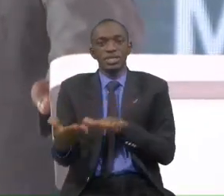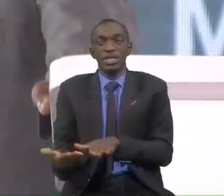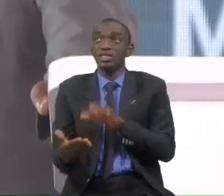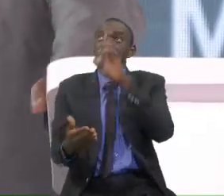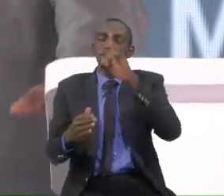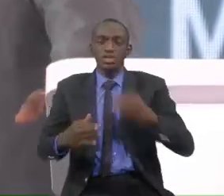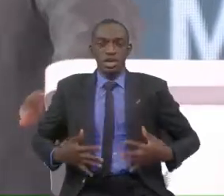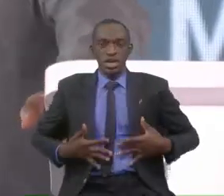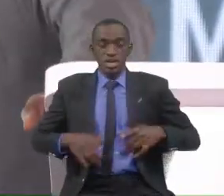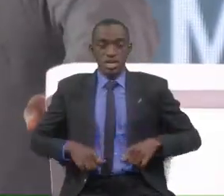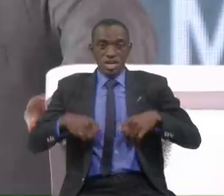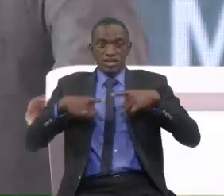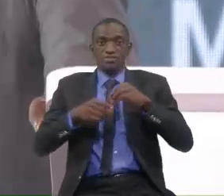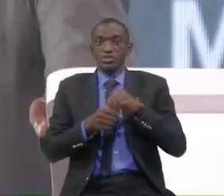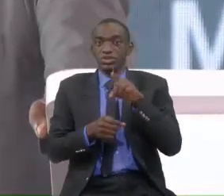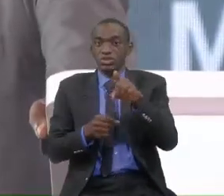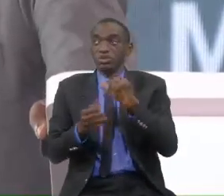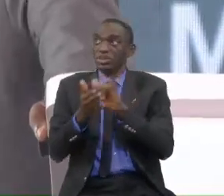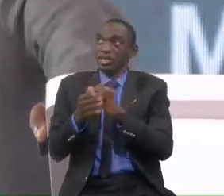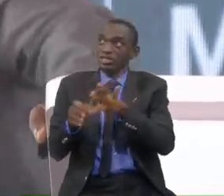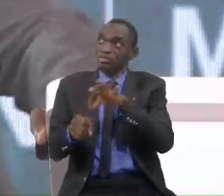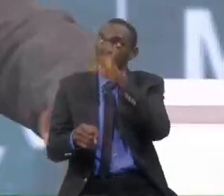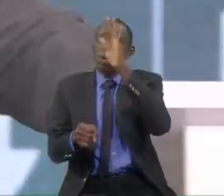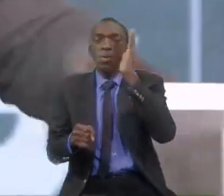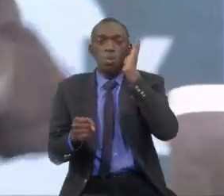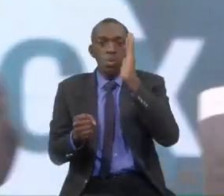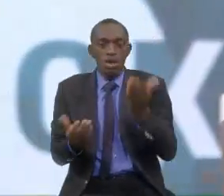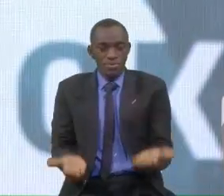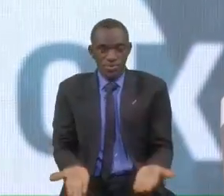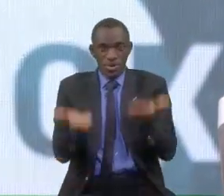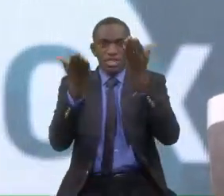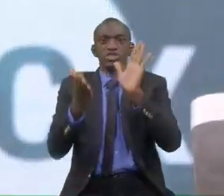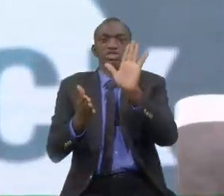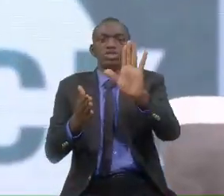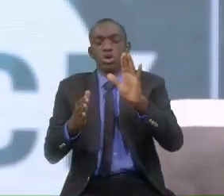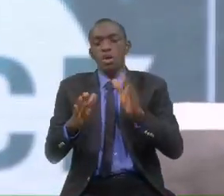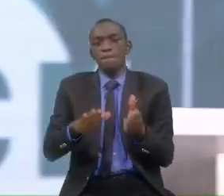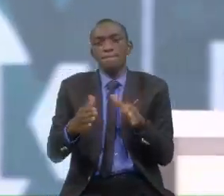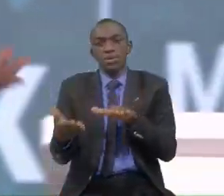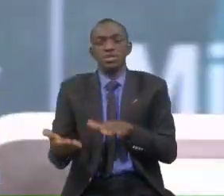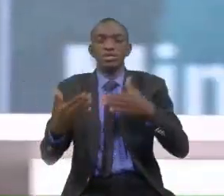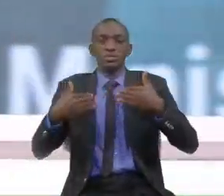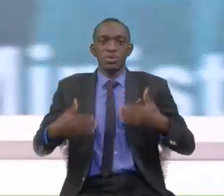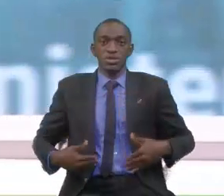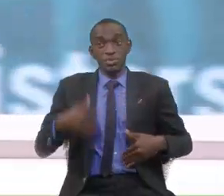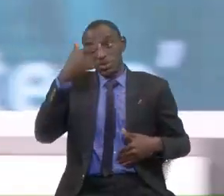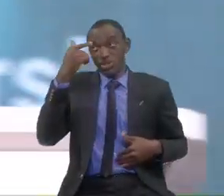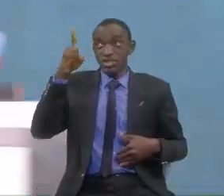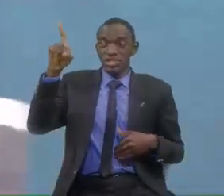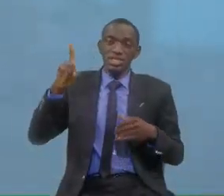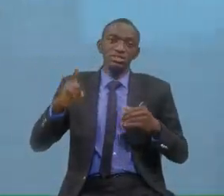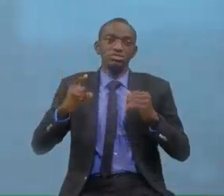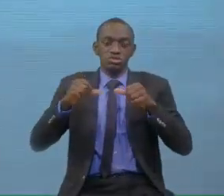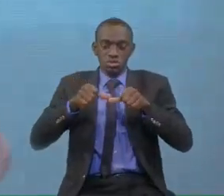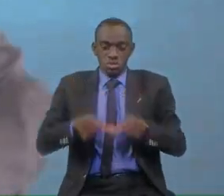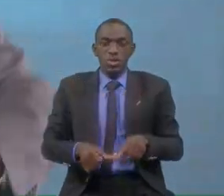That Spirit will quicken your mortal body because it dwells in you. He is the